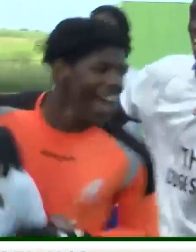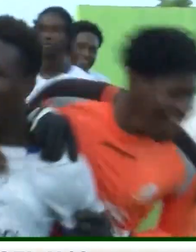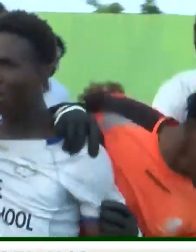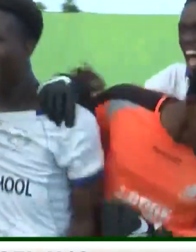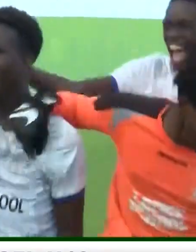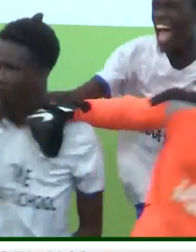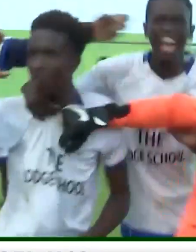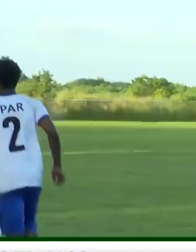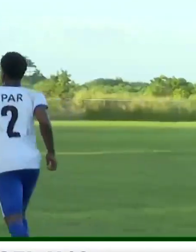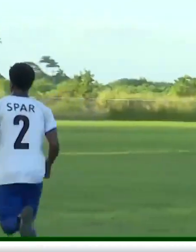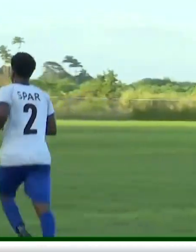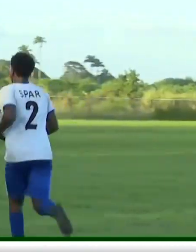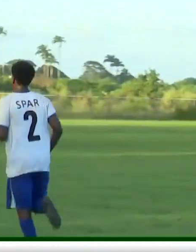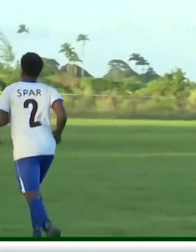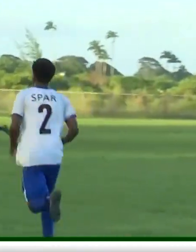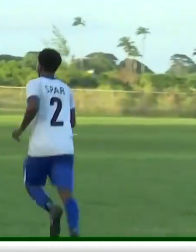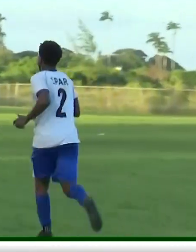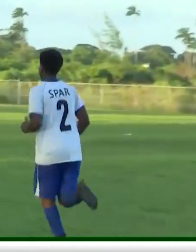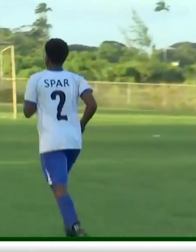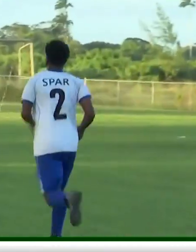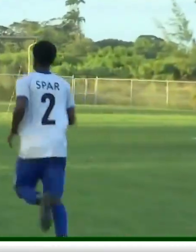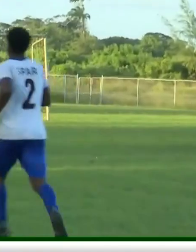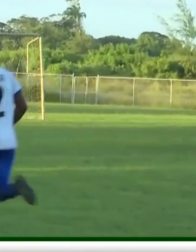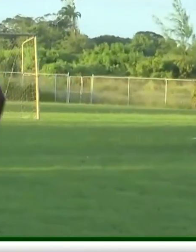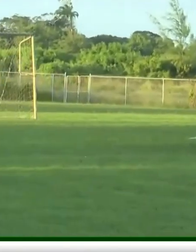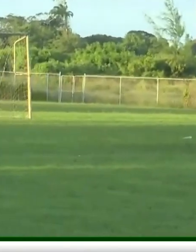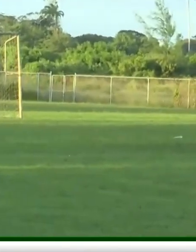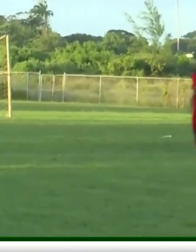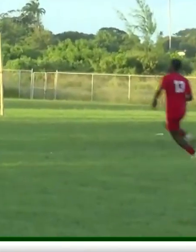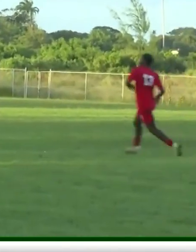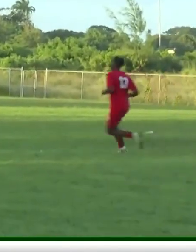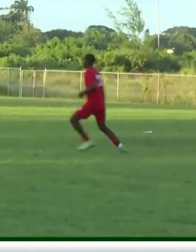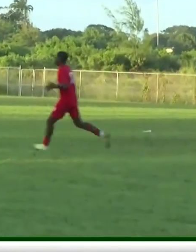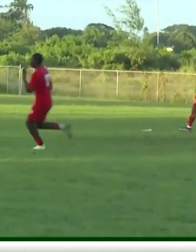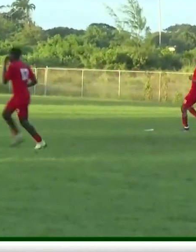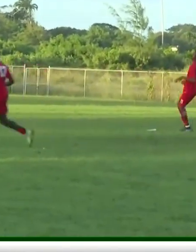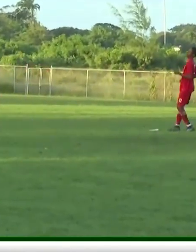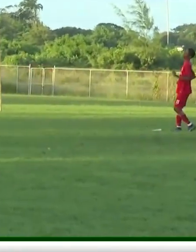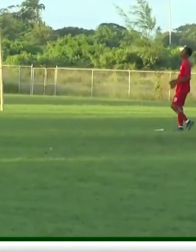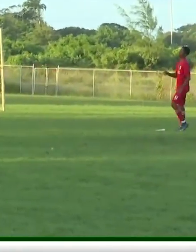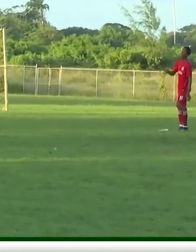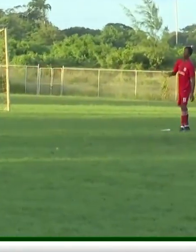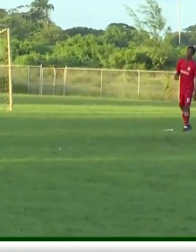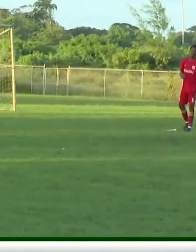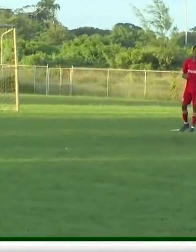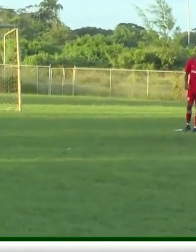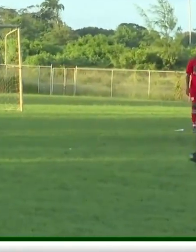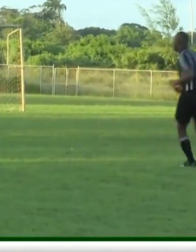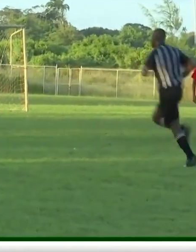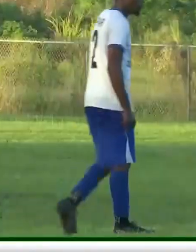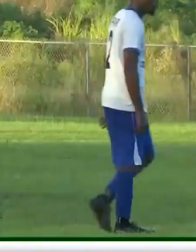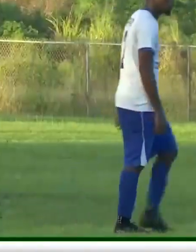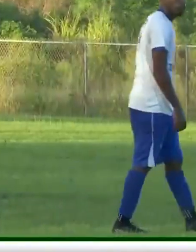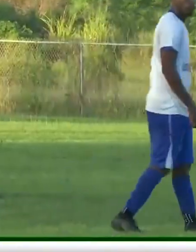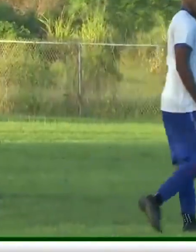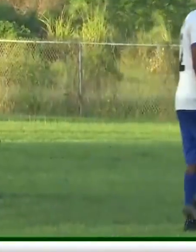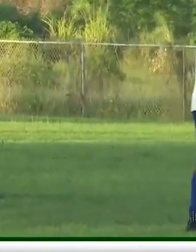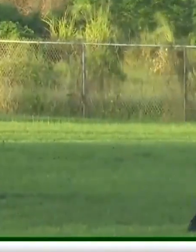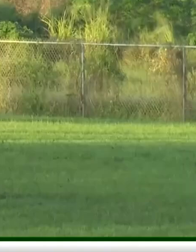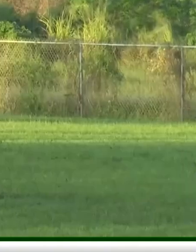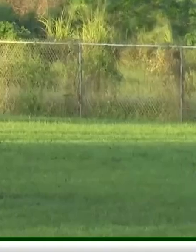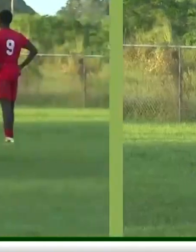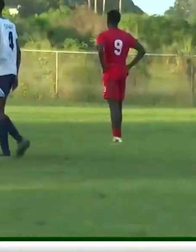to halftime. But St. Leonard's will rain on their parade when the player is brought down and the penalty is